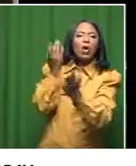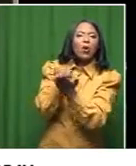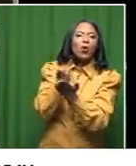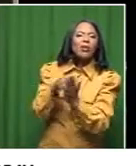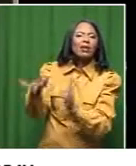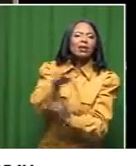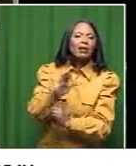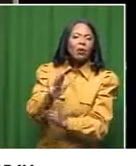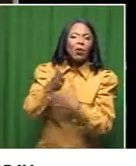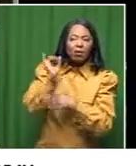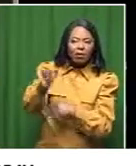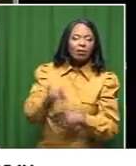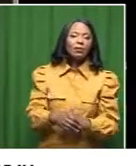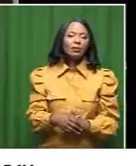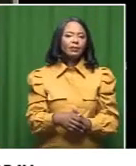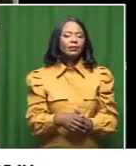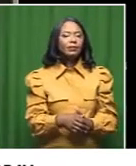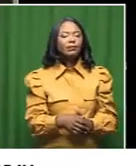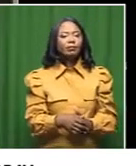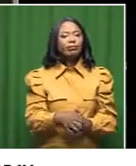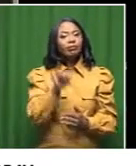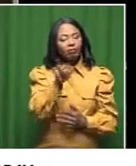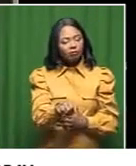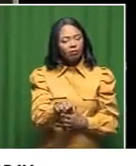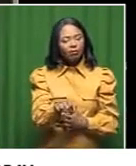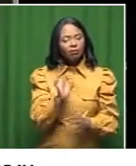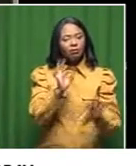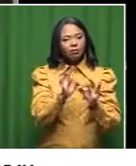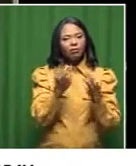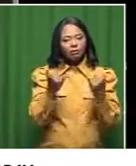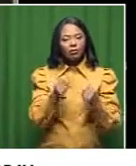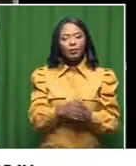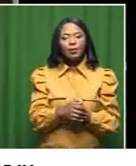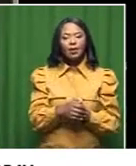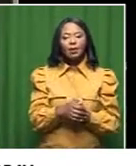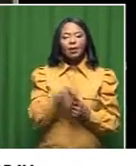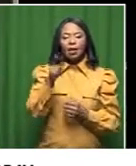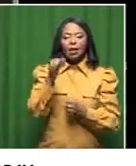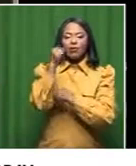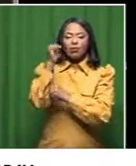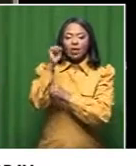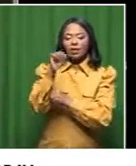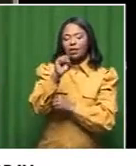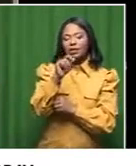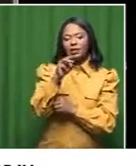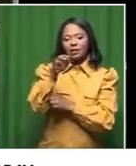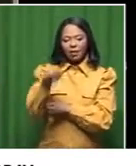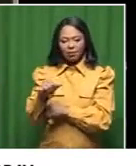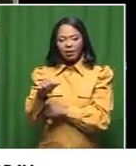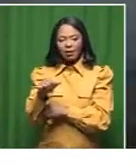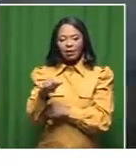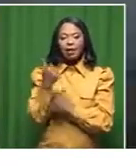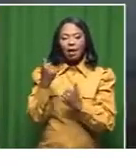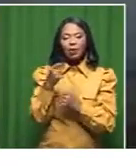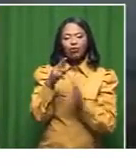work. Absolutely. So Philippi Village was actually an old cement factory, and it was started in 2016. And I think I